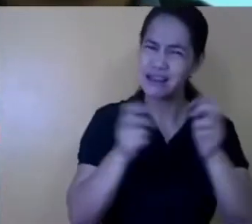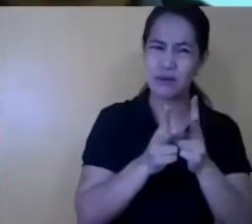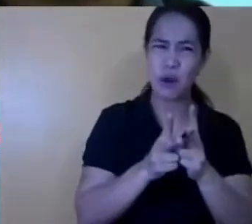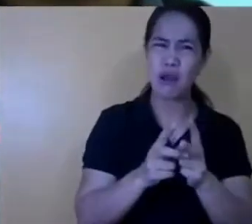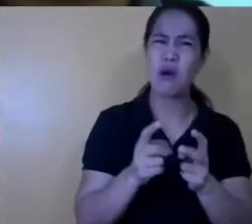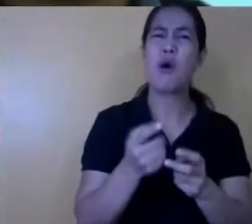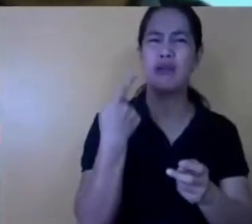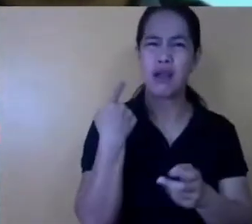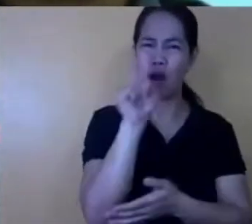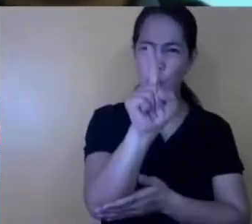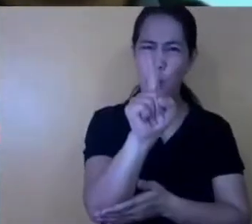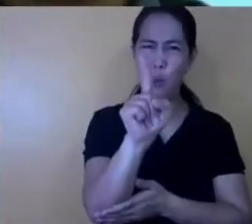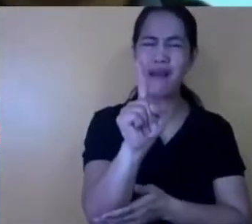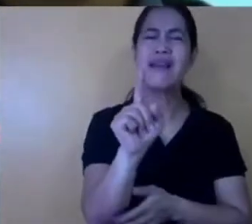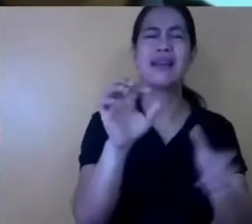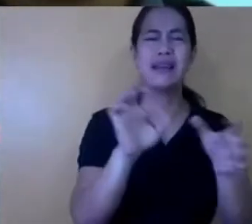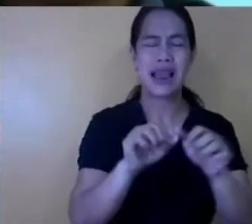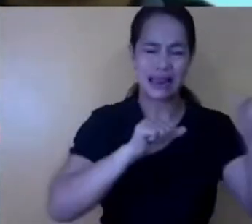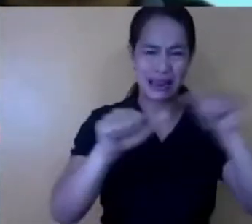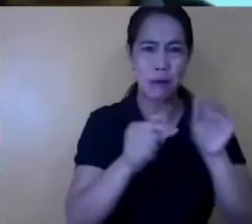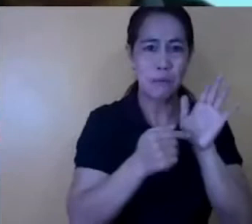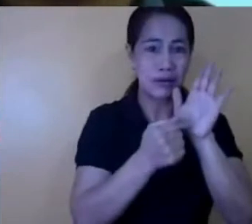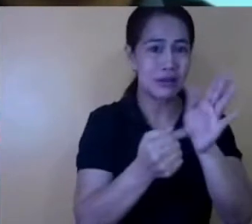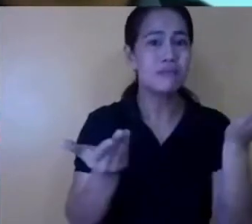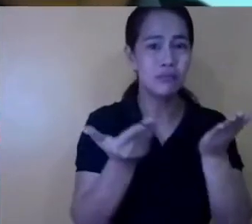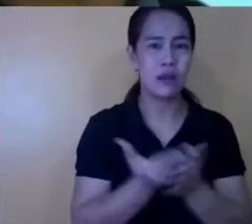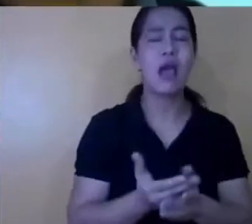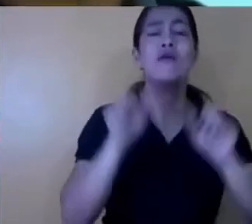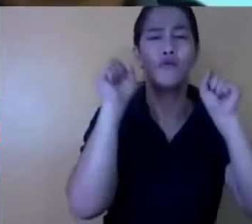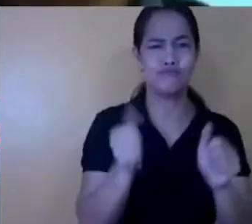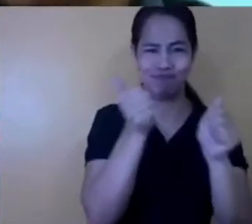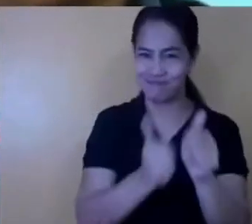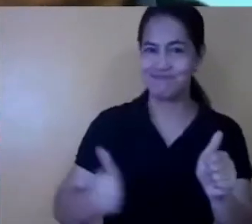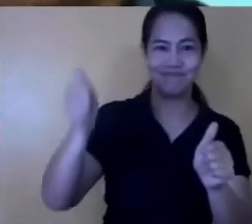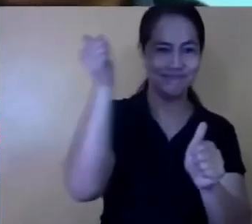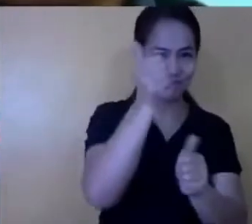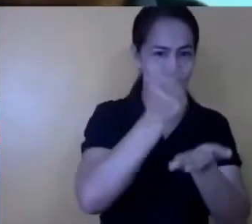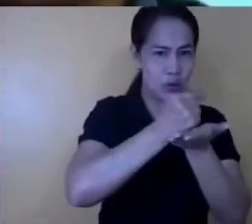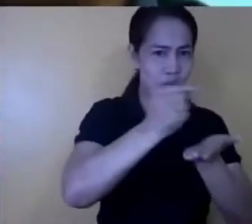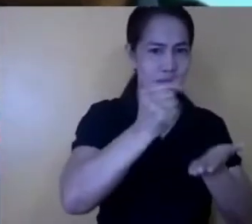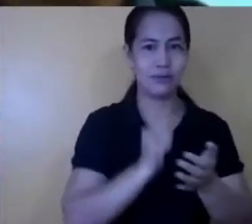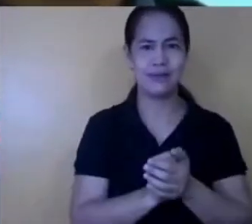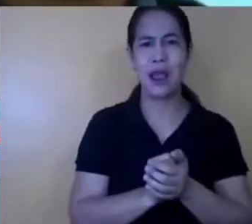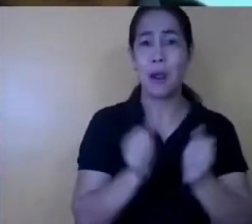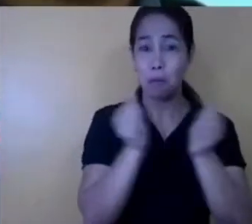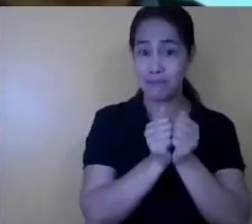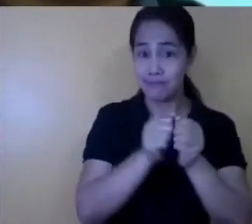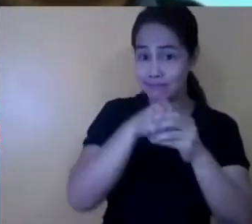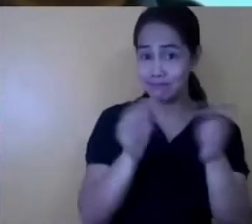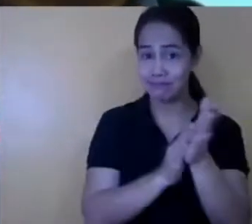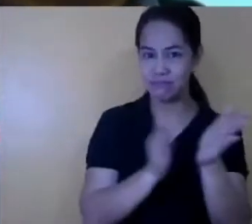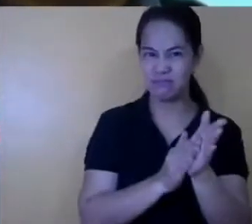related work or activity presented here, you get an outstanding rating. Within the school, you get very